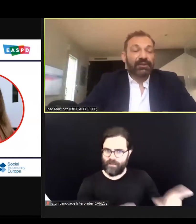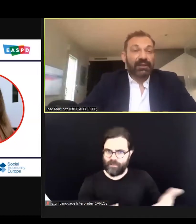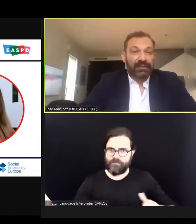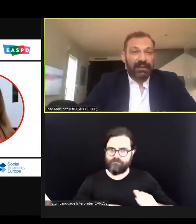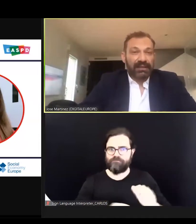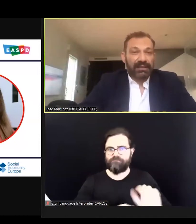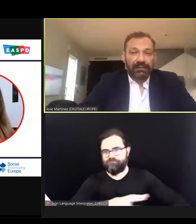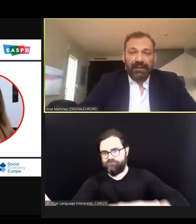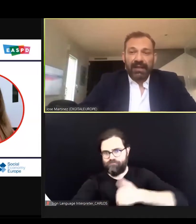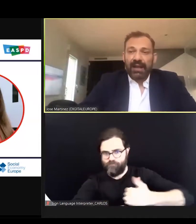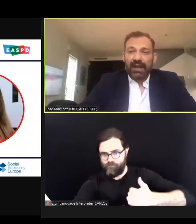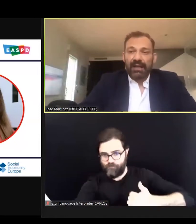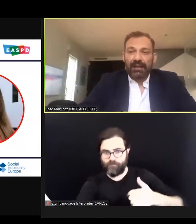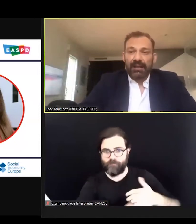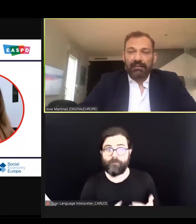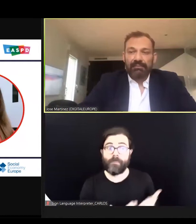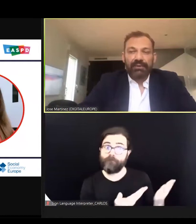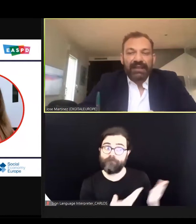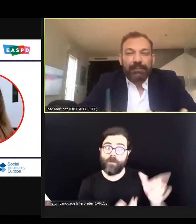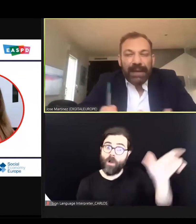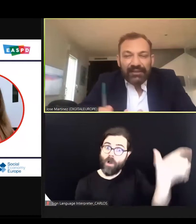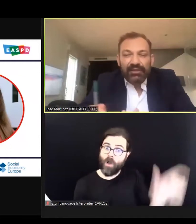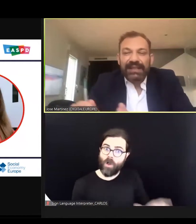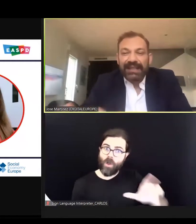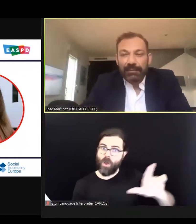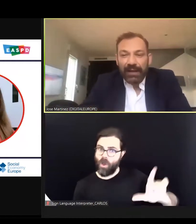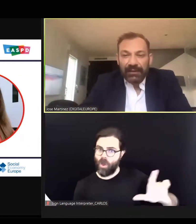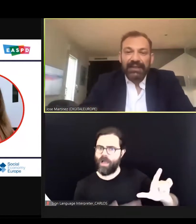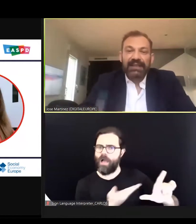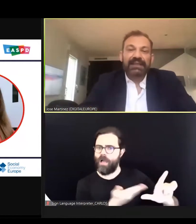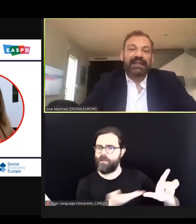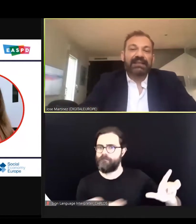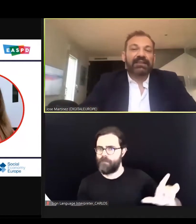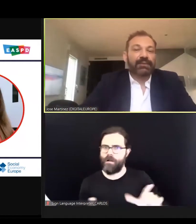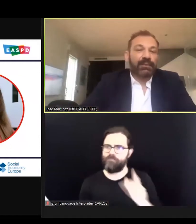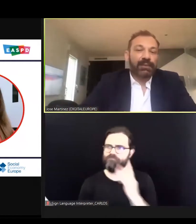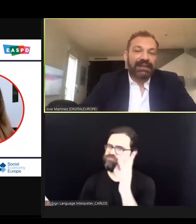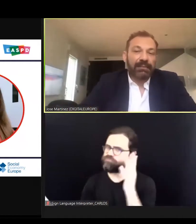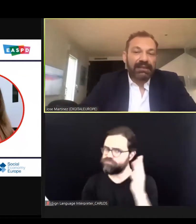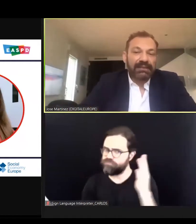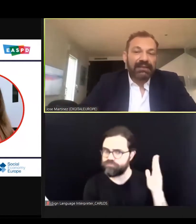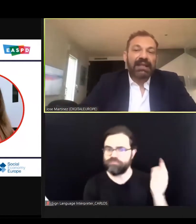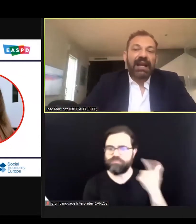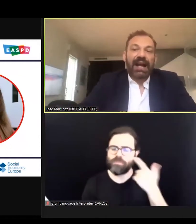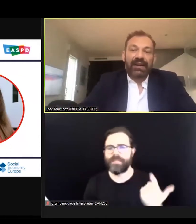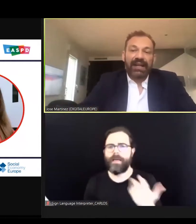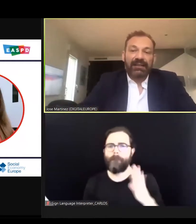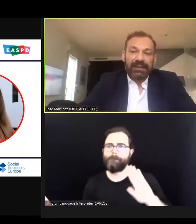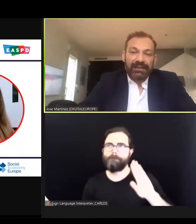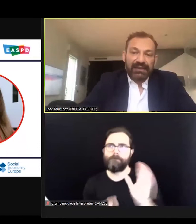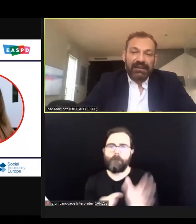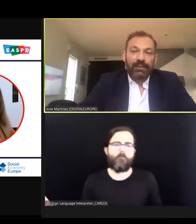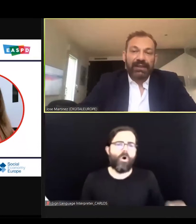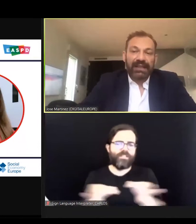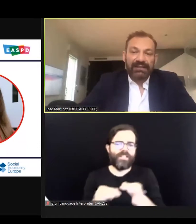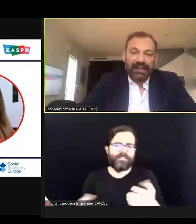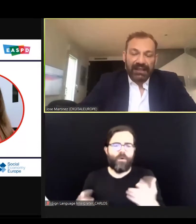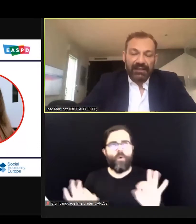user perspective, really based on the key barriers that the students with disability are experiencing